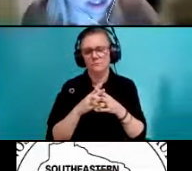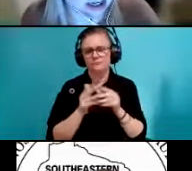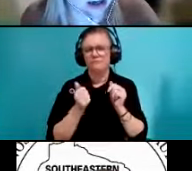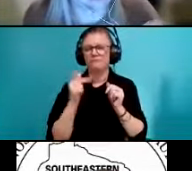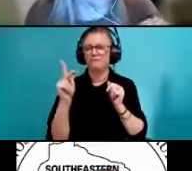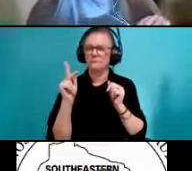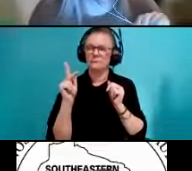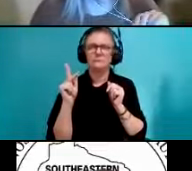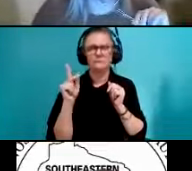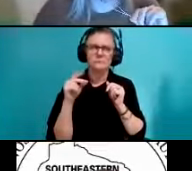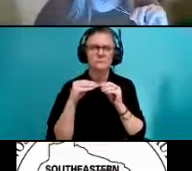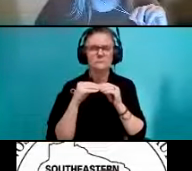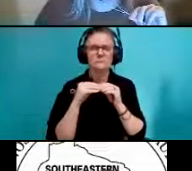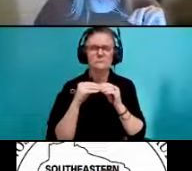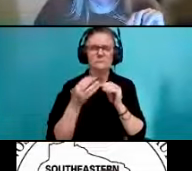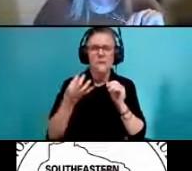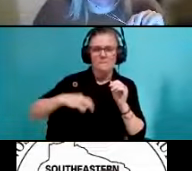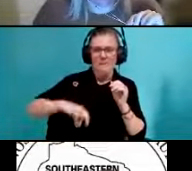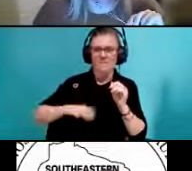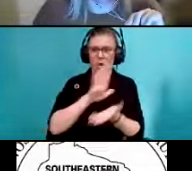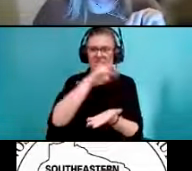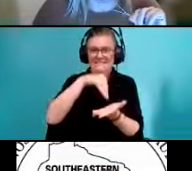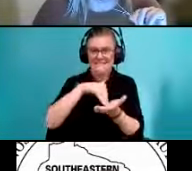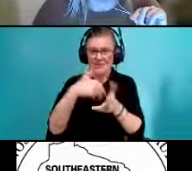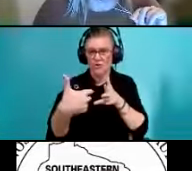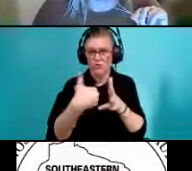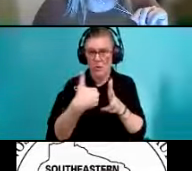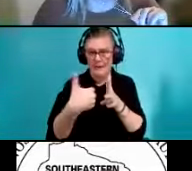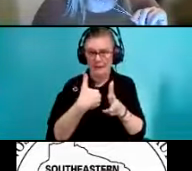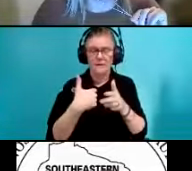of the benefits of center running. So